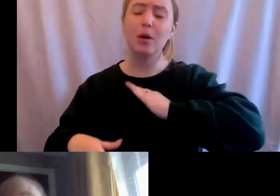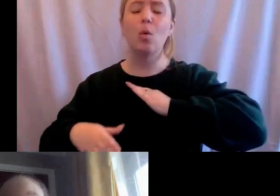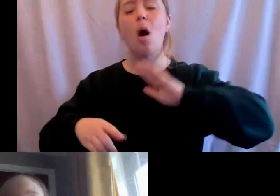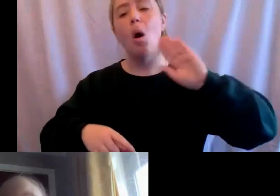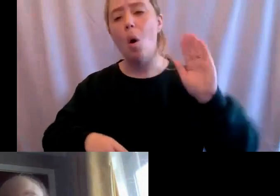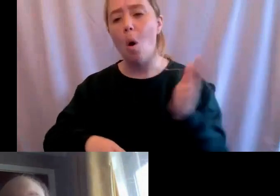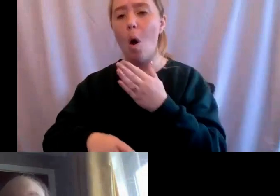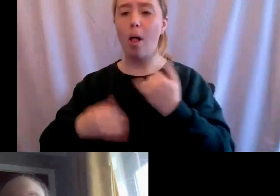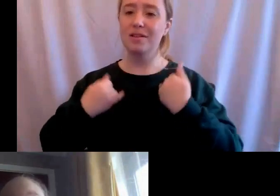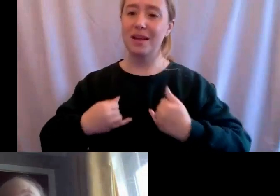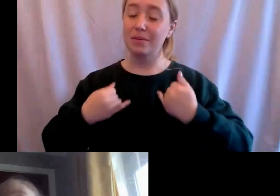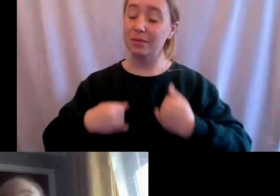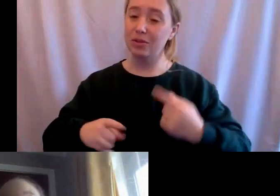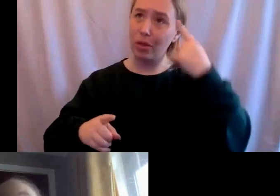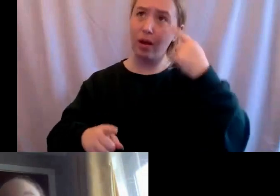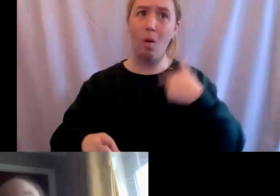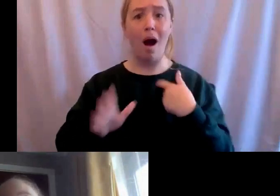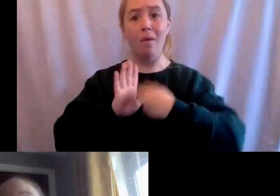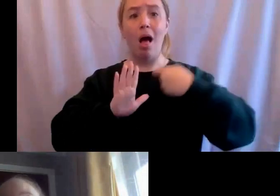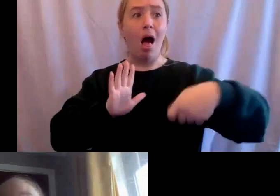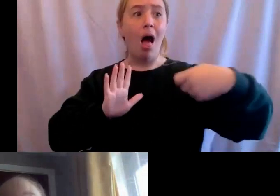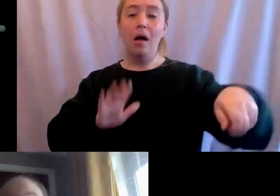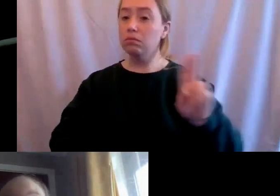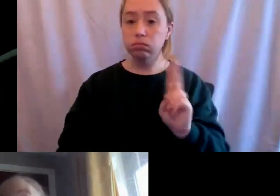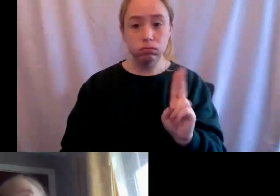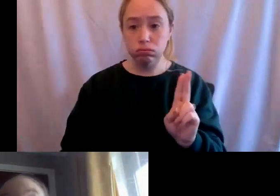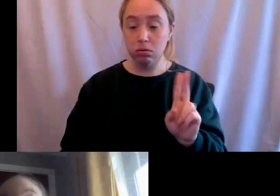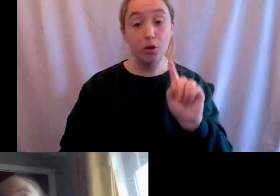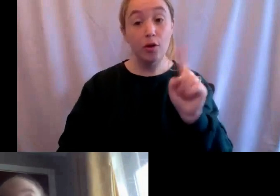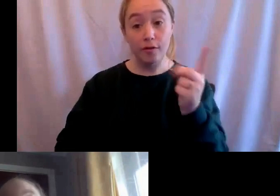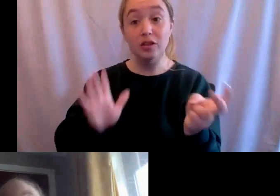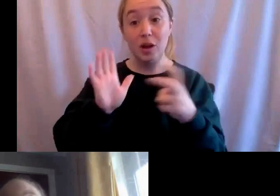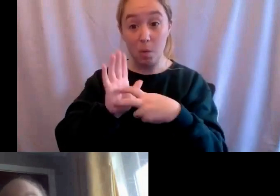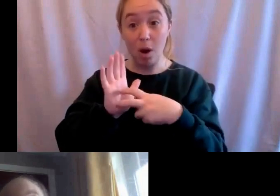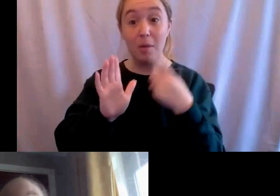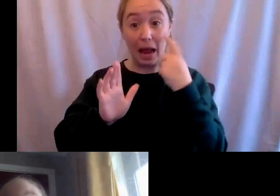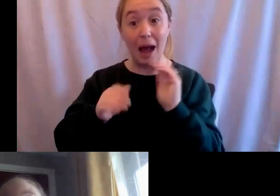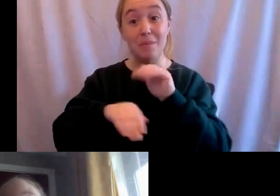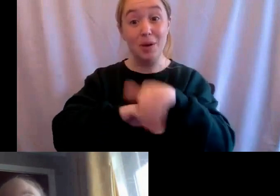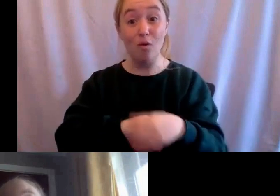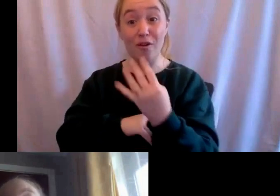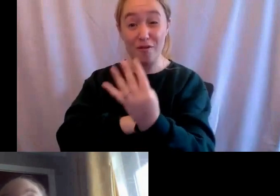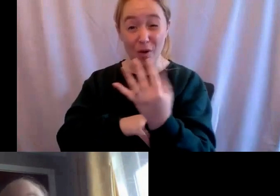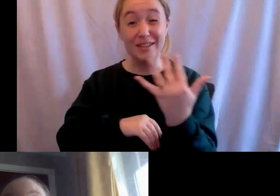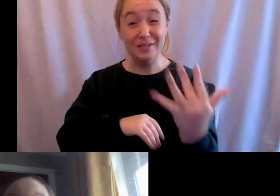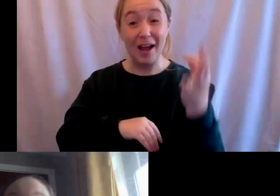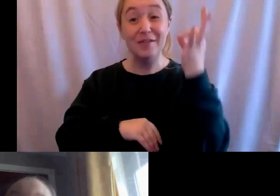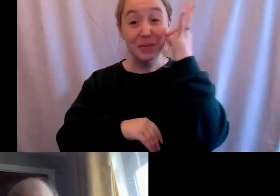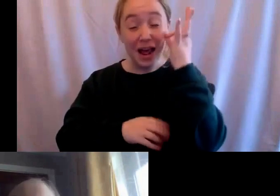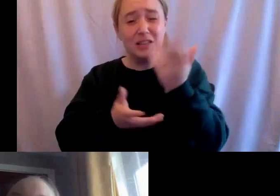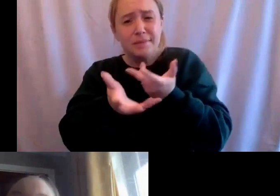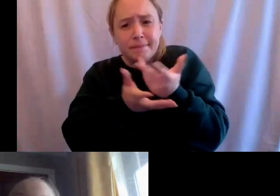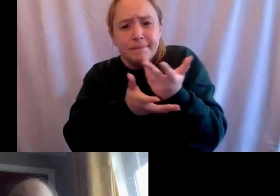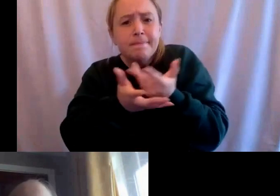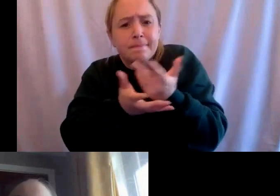Don't think you're rabbiting on. Your first appointment with a physiotherapist could be over 45 minutes. And we want to